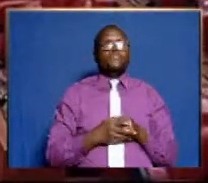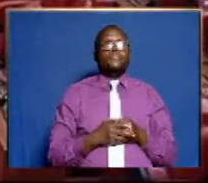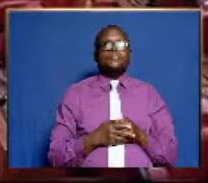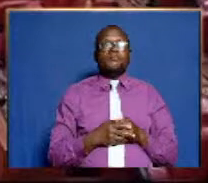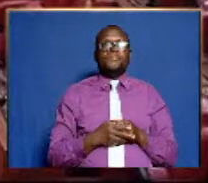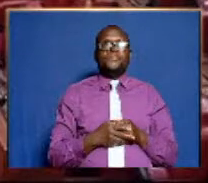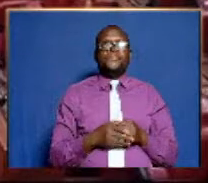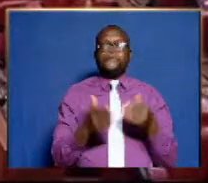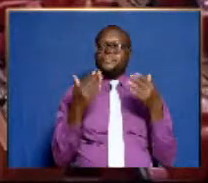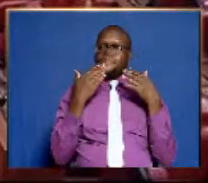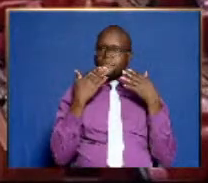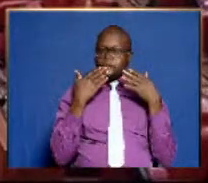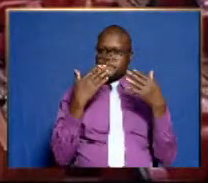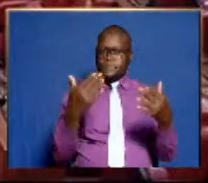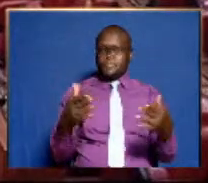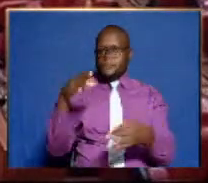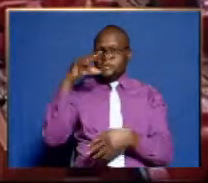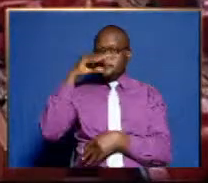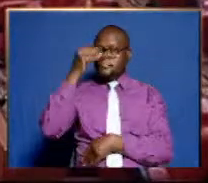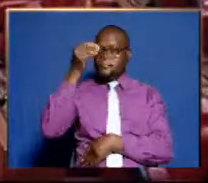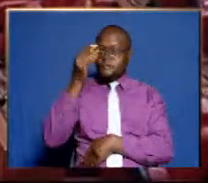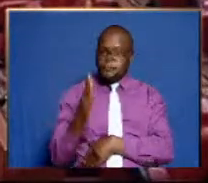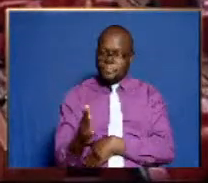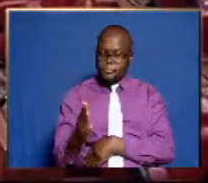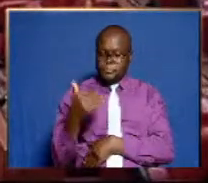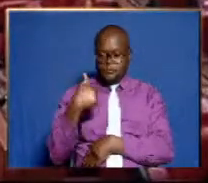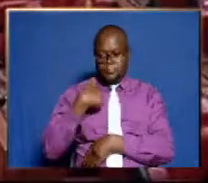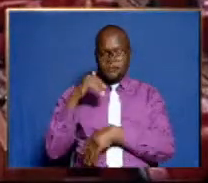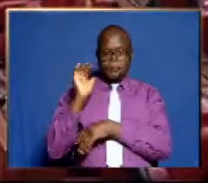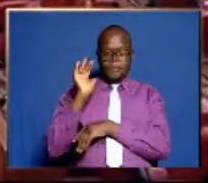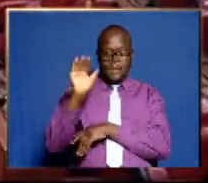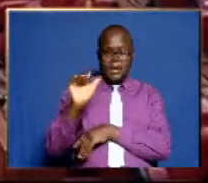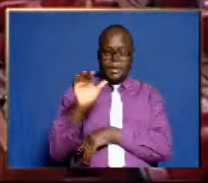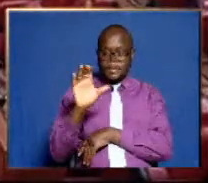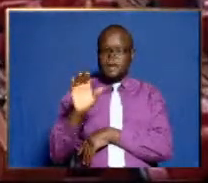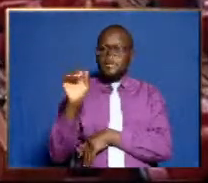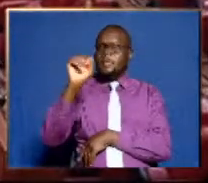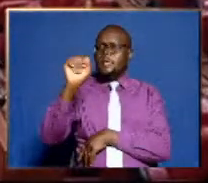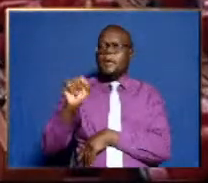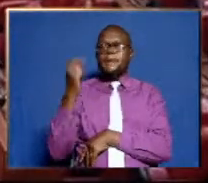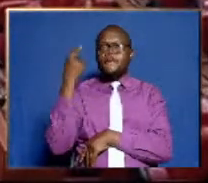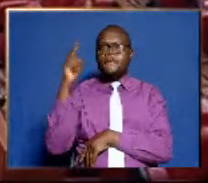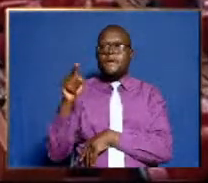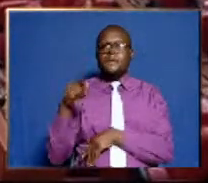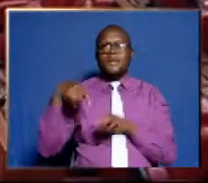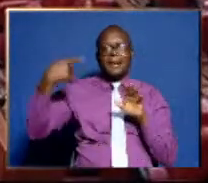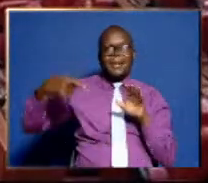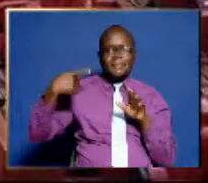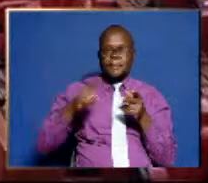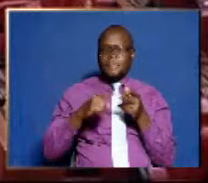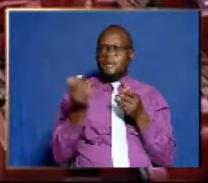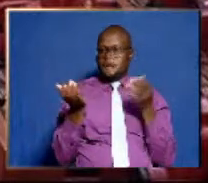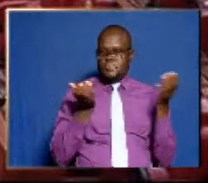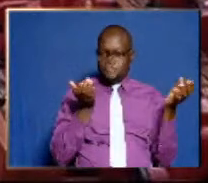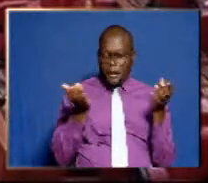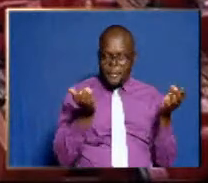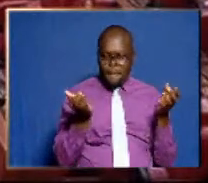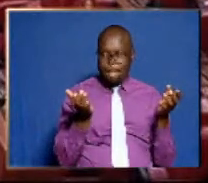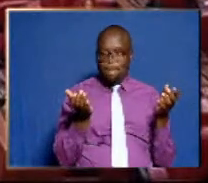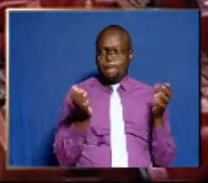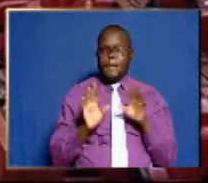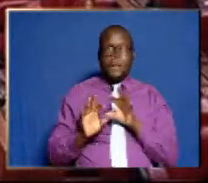Thank you, Mr. Speaker. I rise to ask the Cabinet Secretary for Industry and Trade